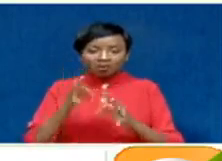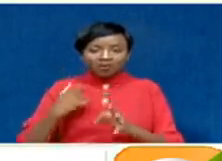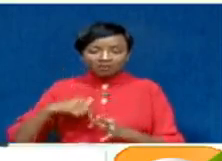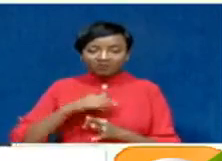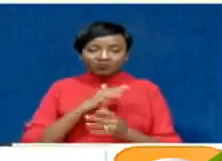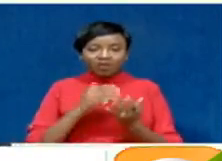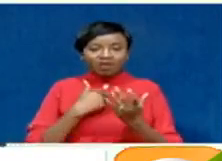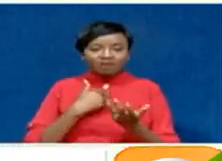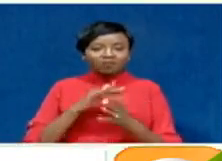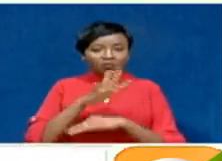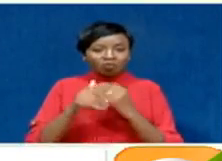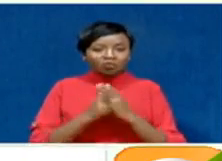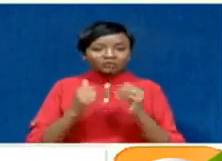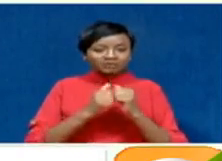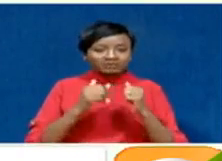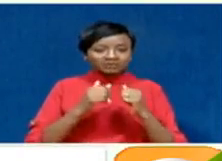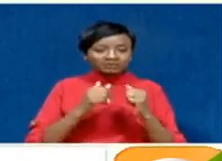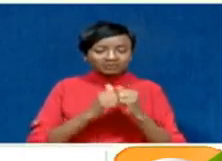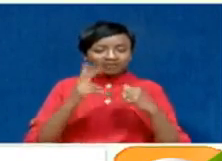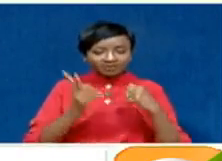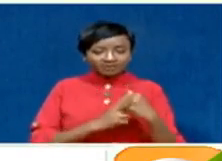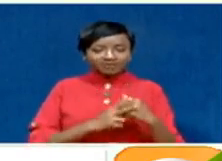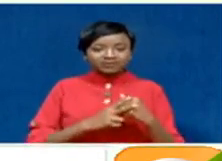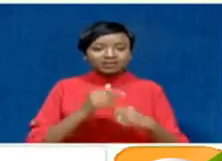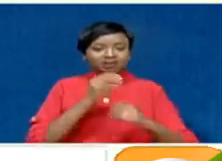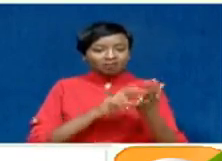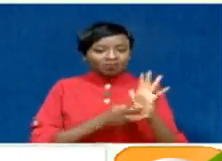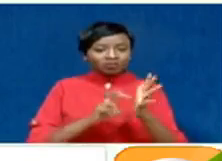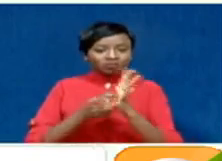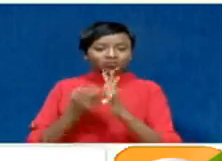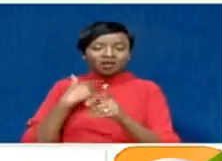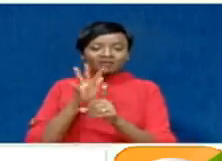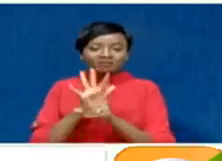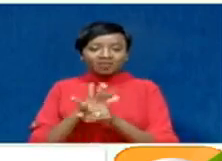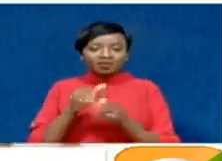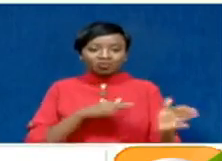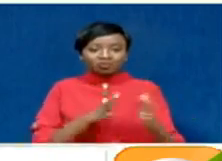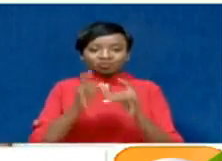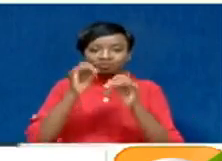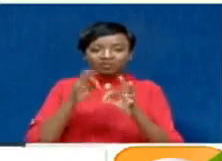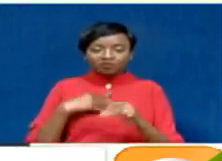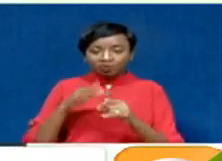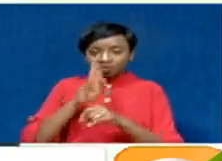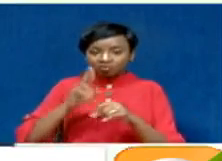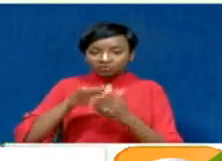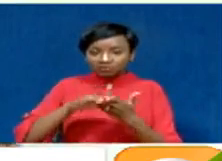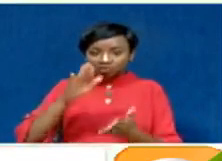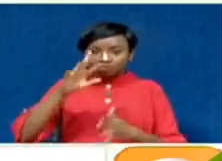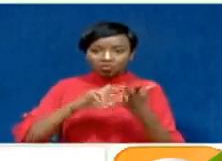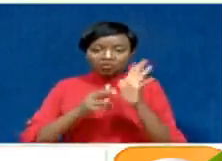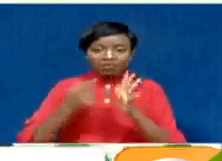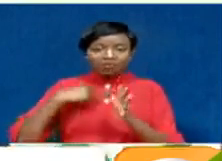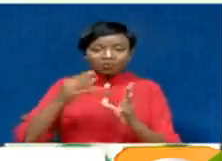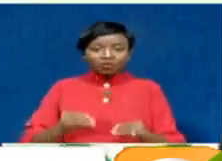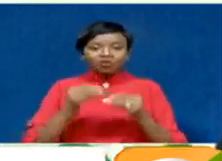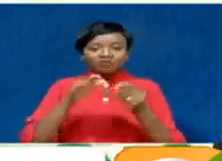17 active projects in Kenya, in BuyRent Kenya, there are so many eyeballs that are going to come there. So if you are selling more, it means that we offer